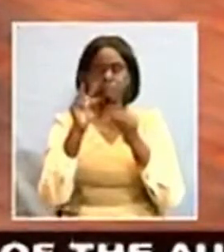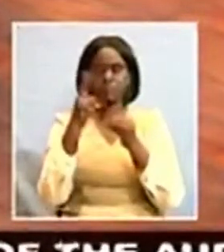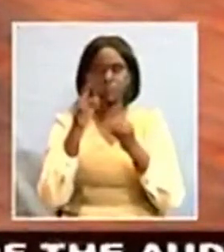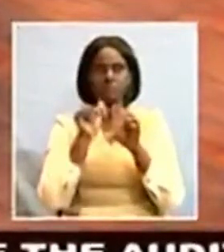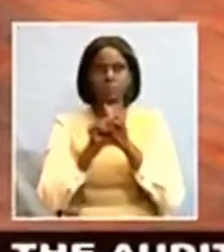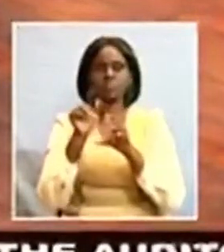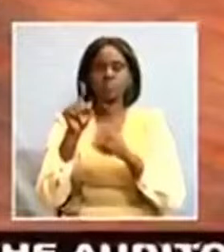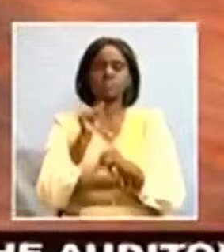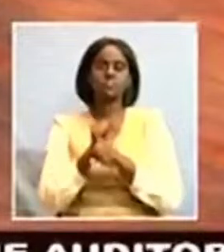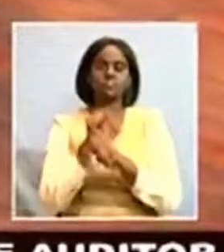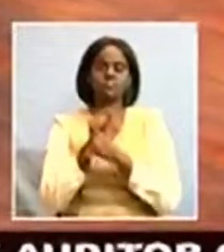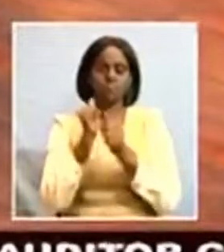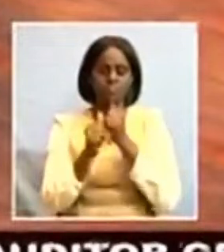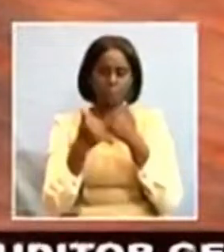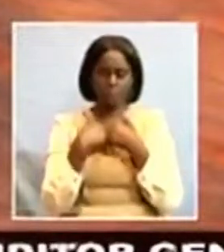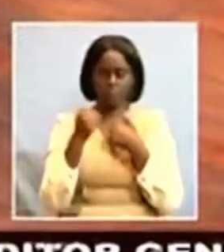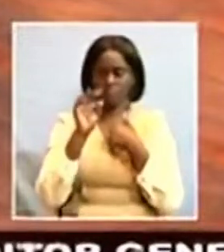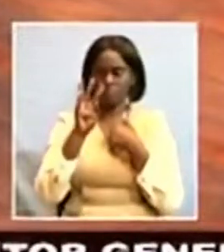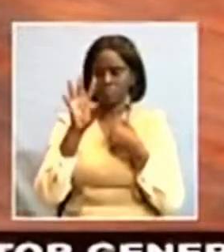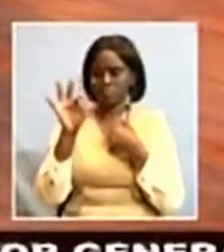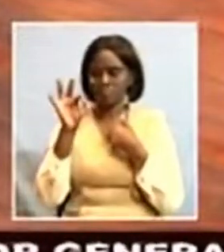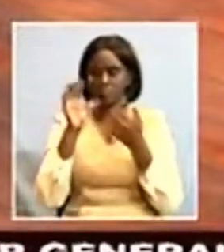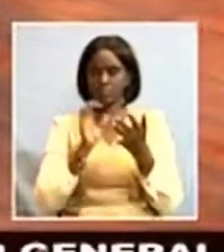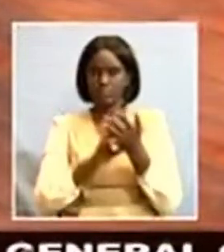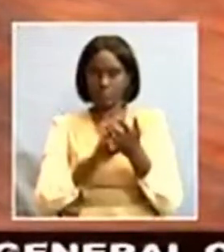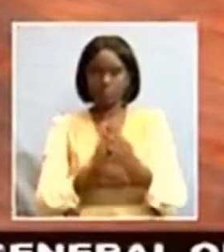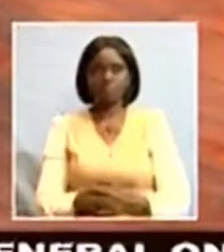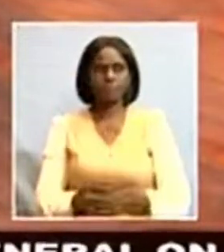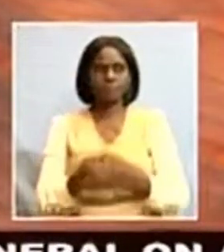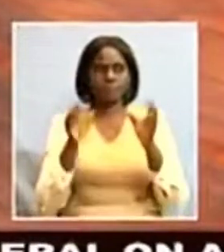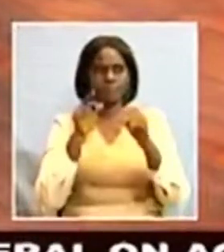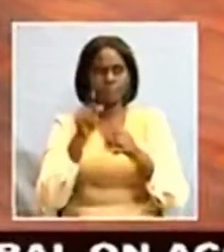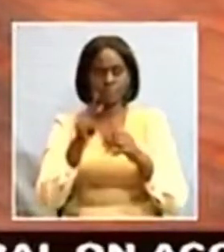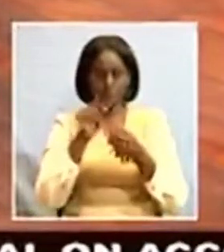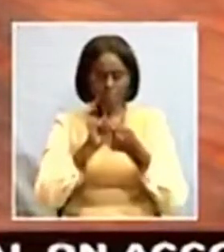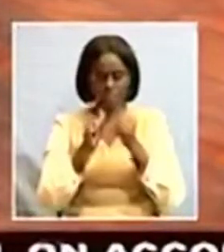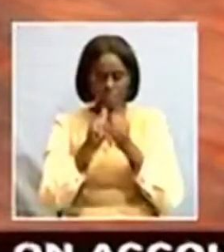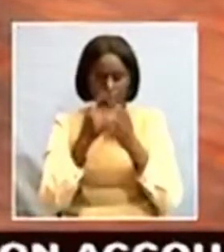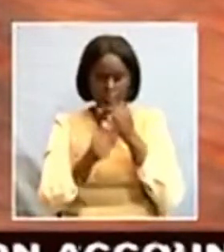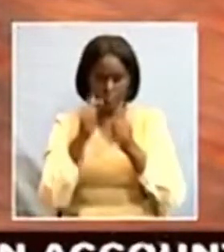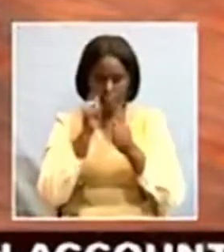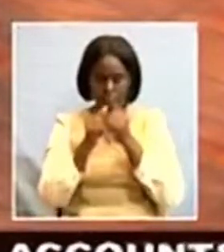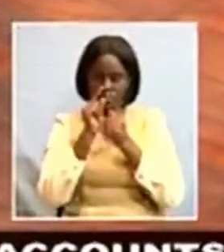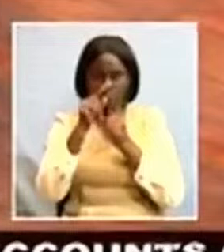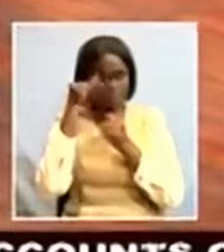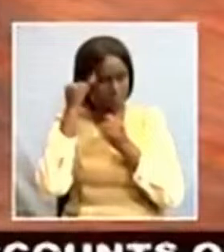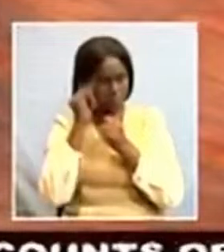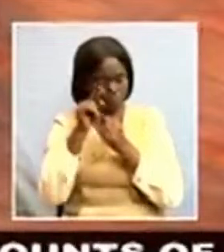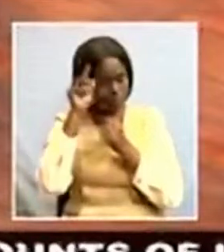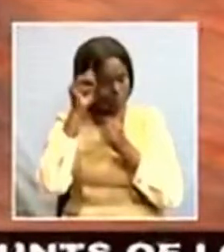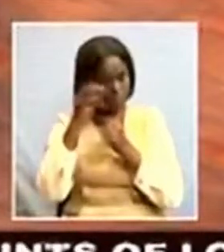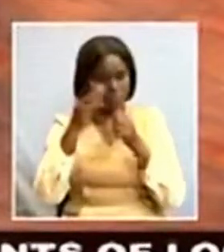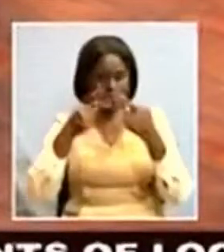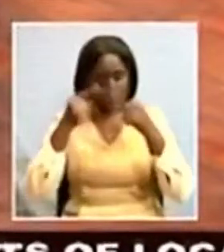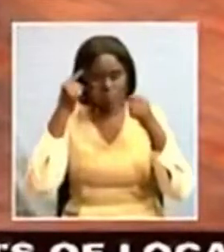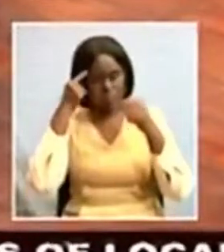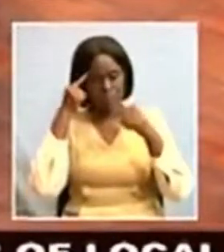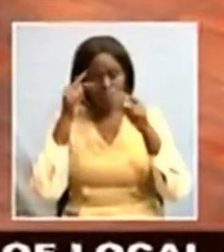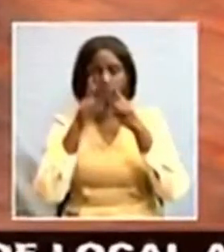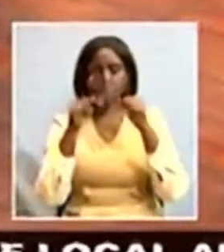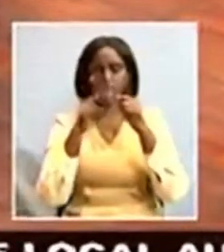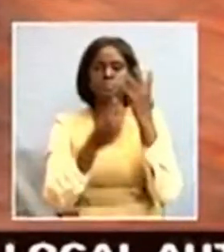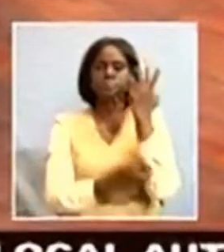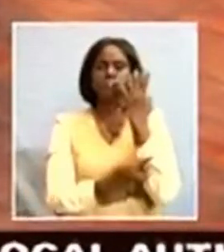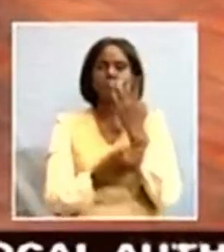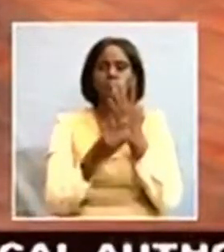website, which stood at 49,000. Cause of query, this was due to the initiative by the Ministry of Local Government and Rural